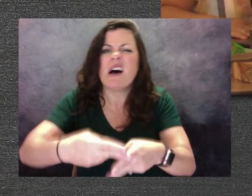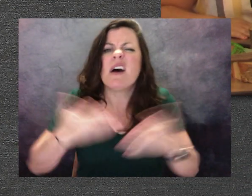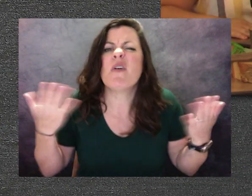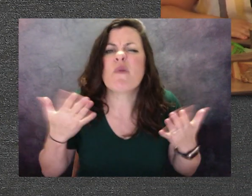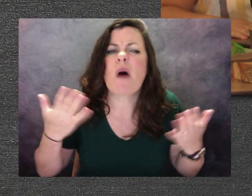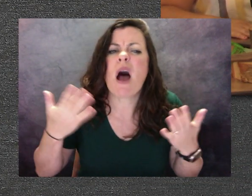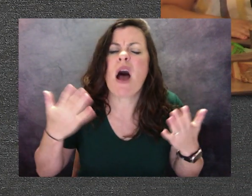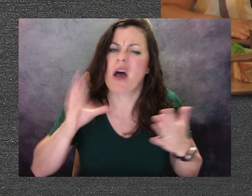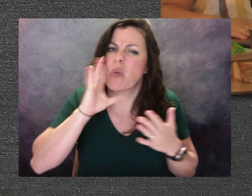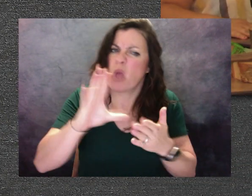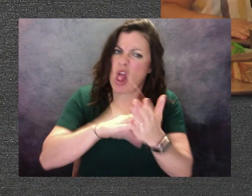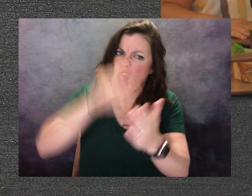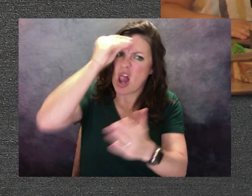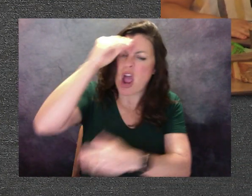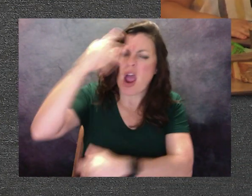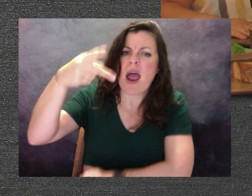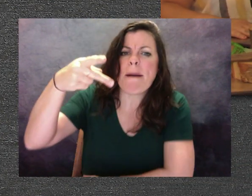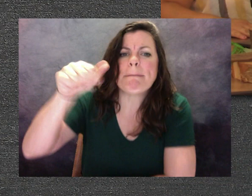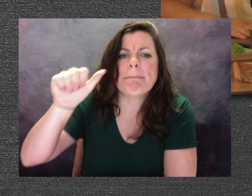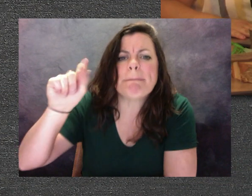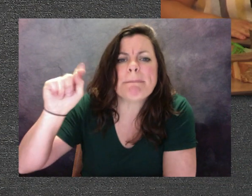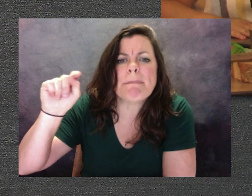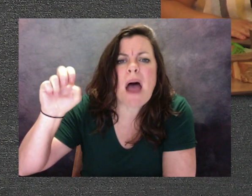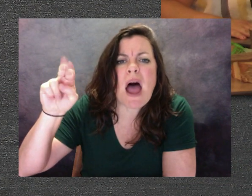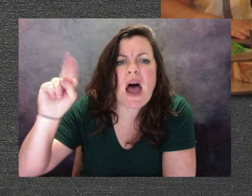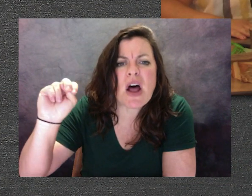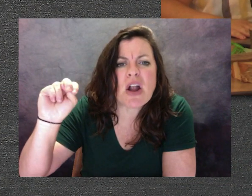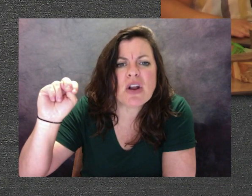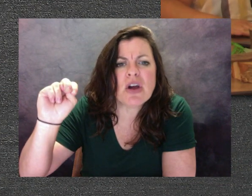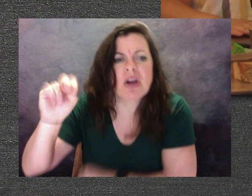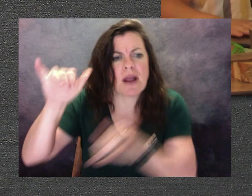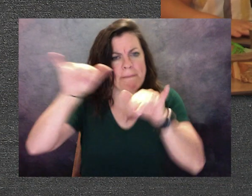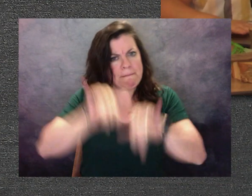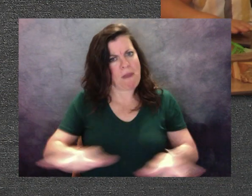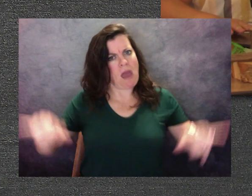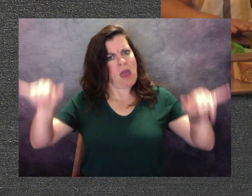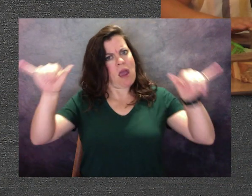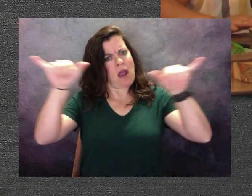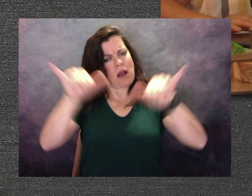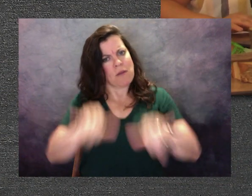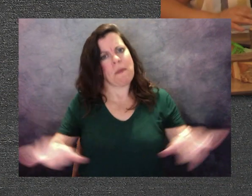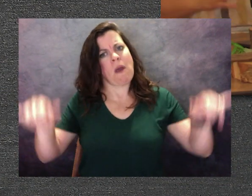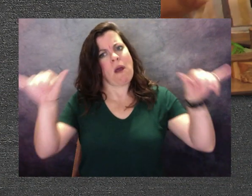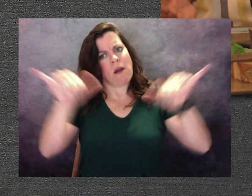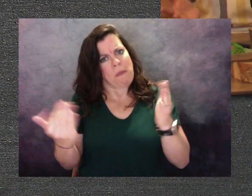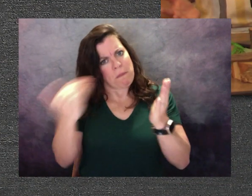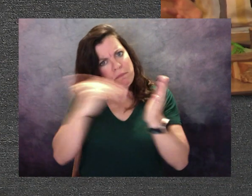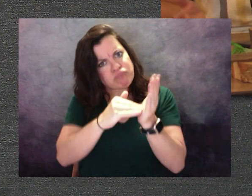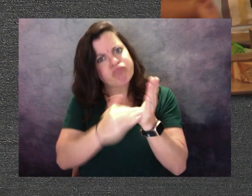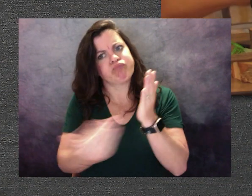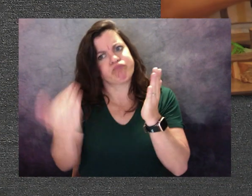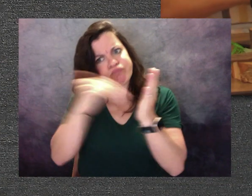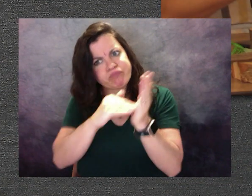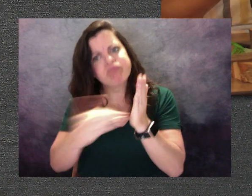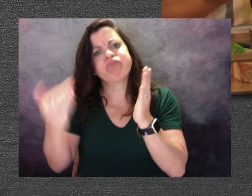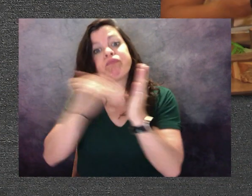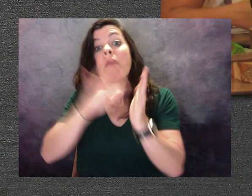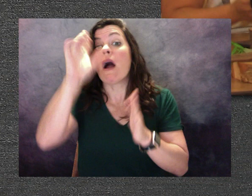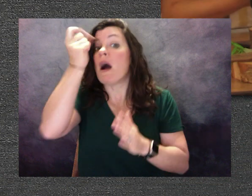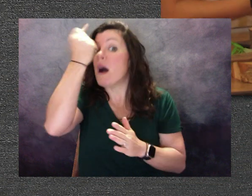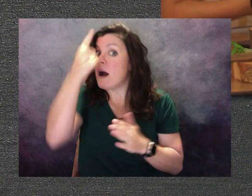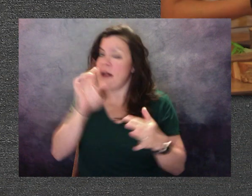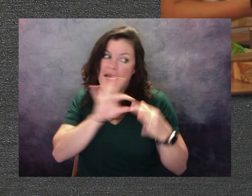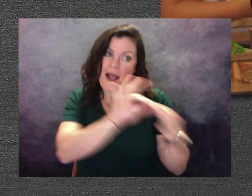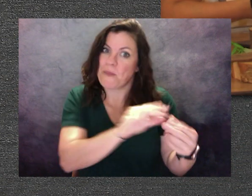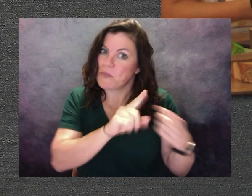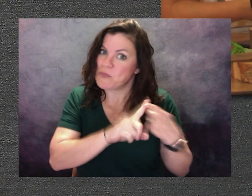relate to the lake. Maybe we'll see some fish or somebody fishing or camping. I don't know, we're